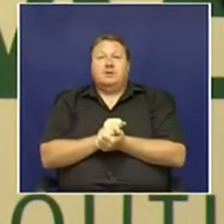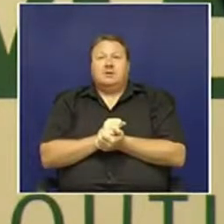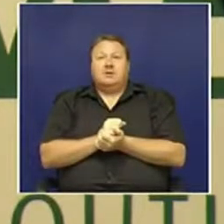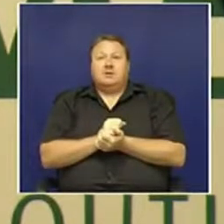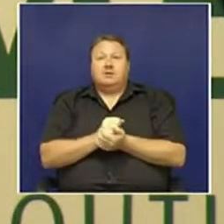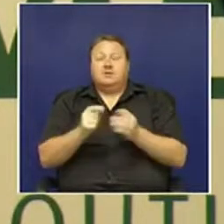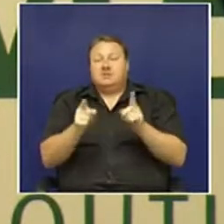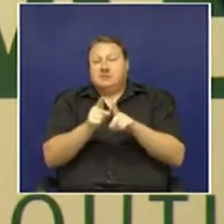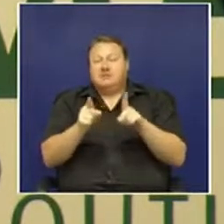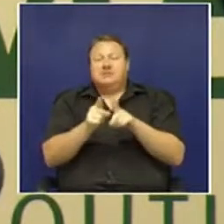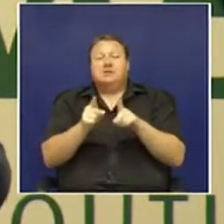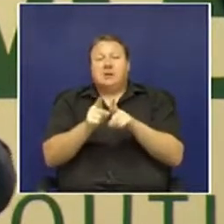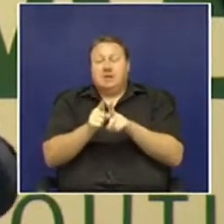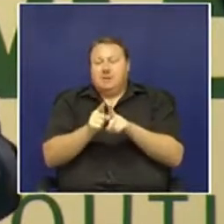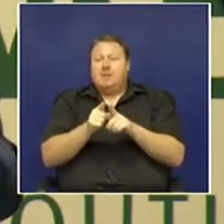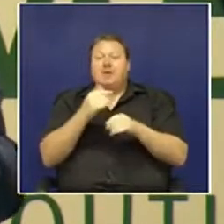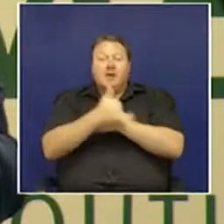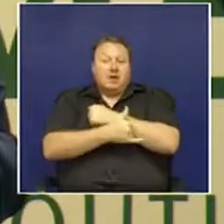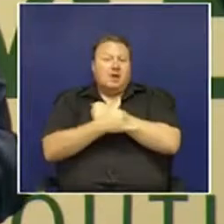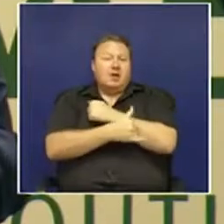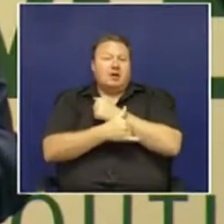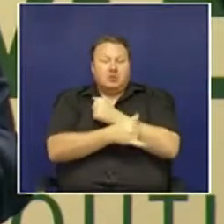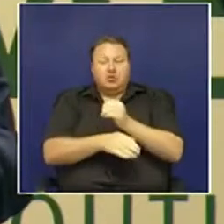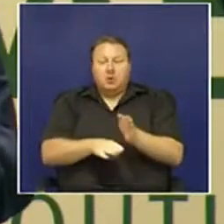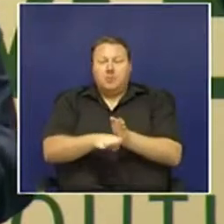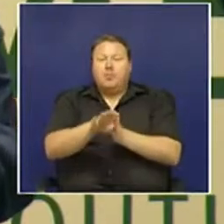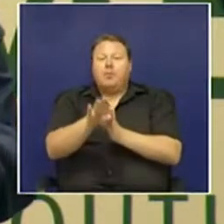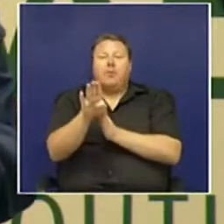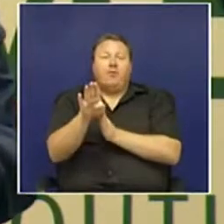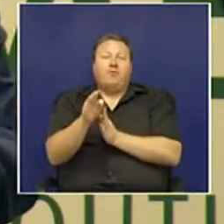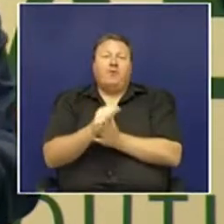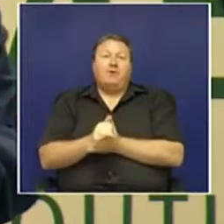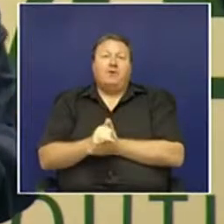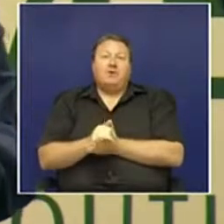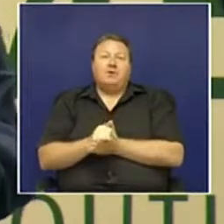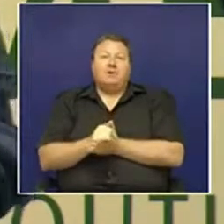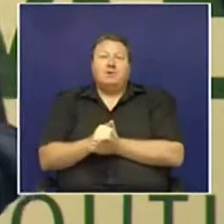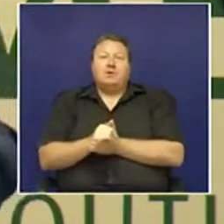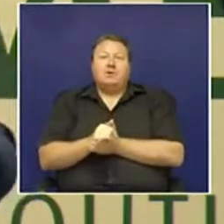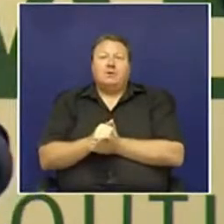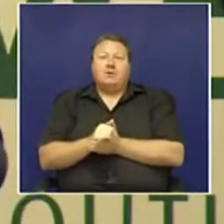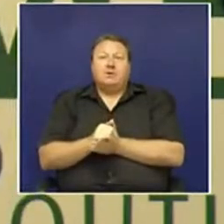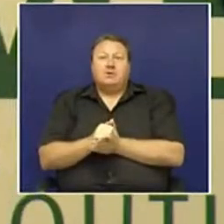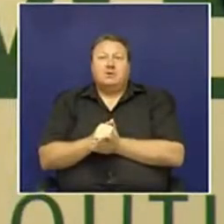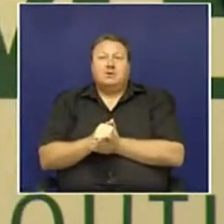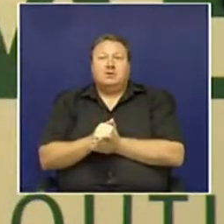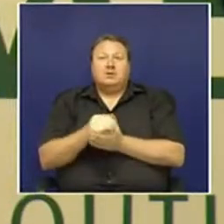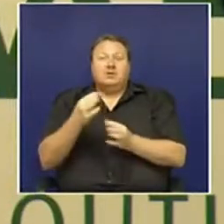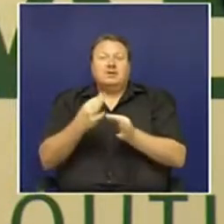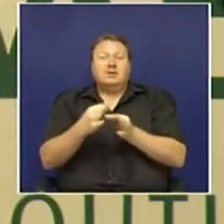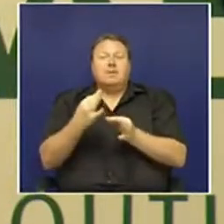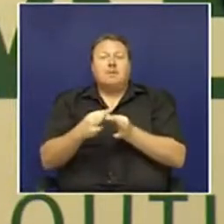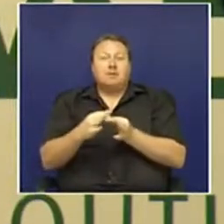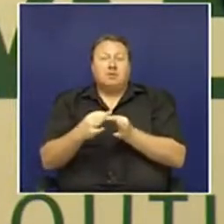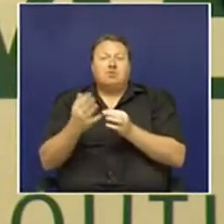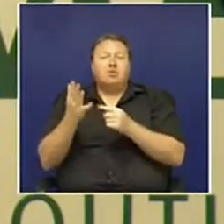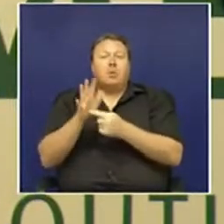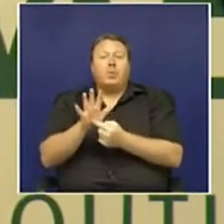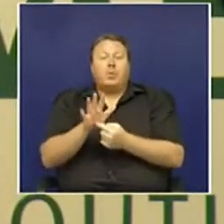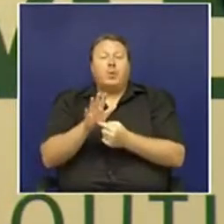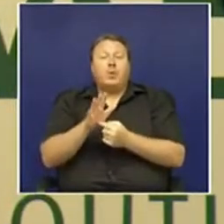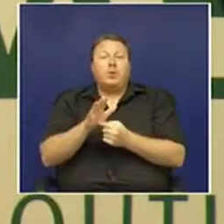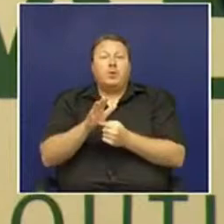foot. The lesson is a simple but powerful one. Steady structural reform